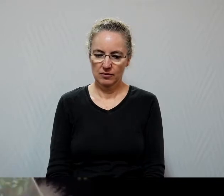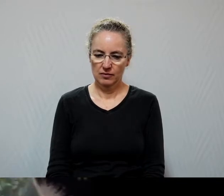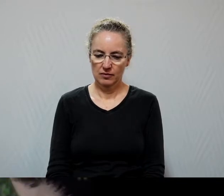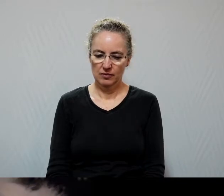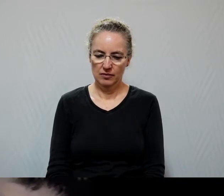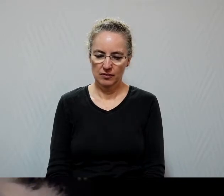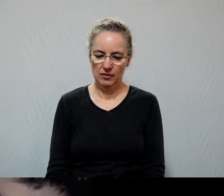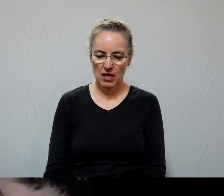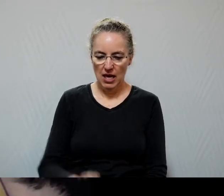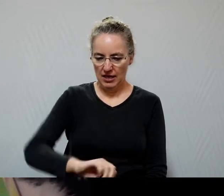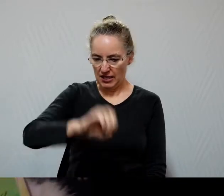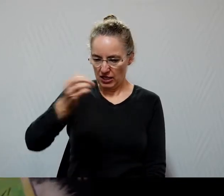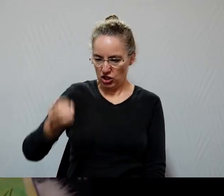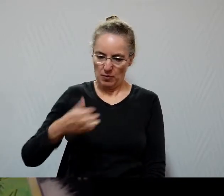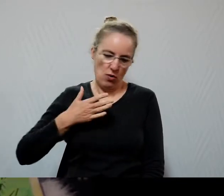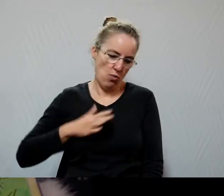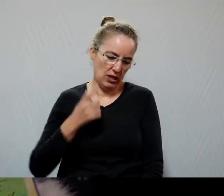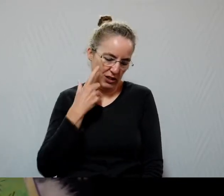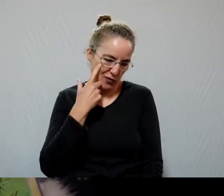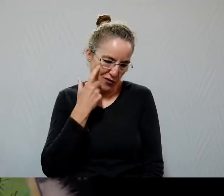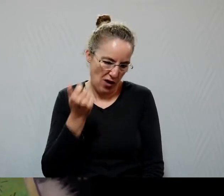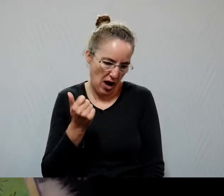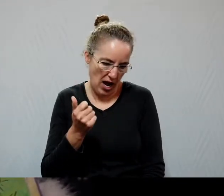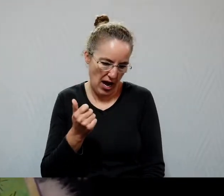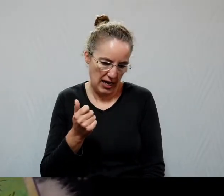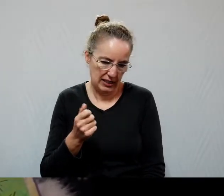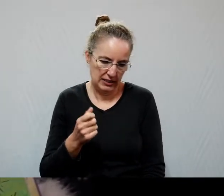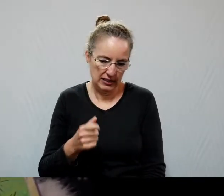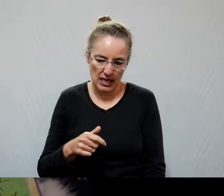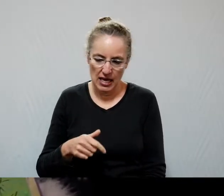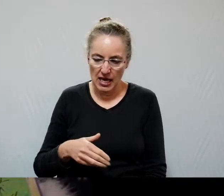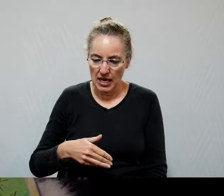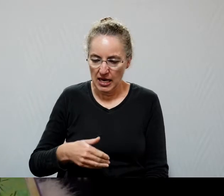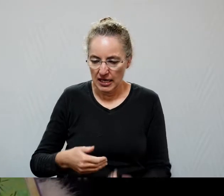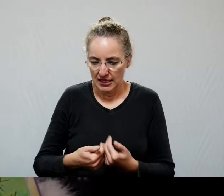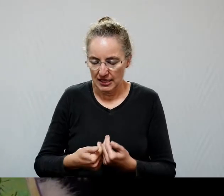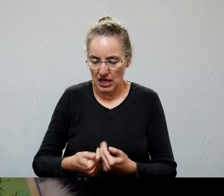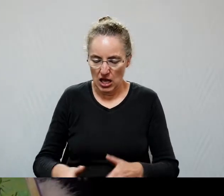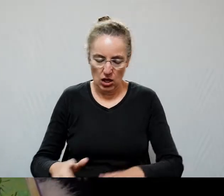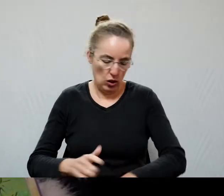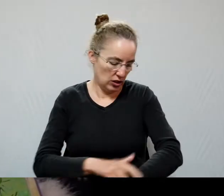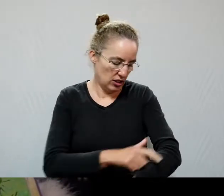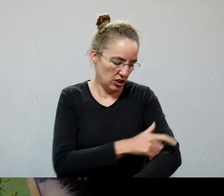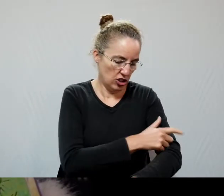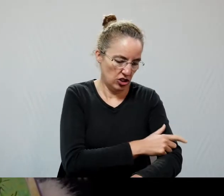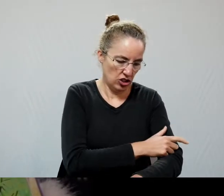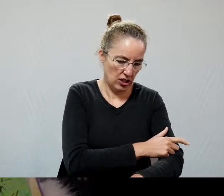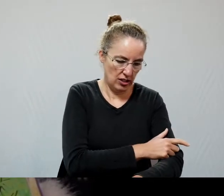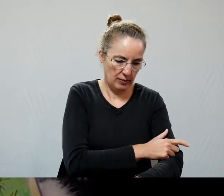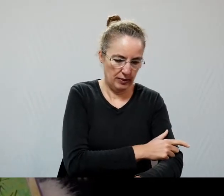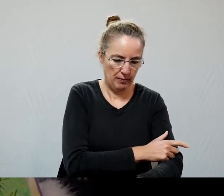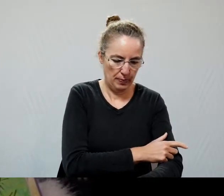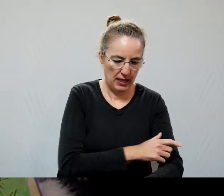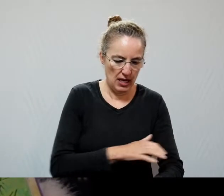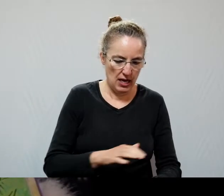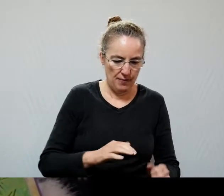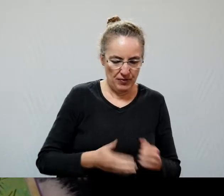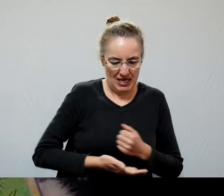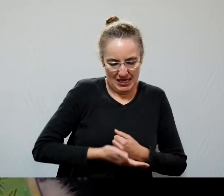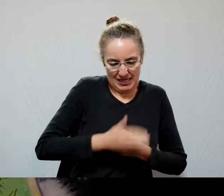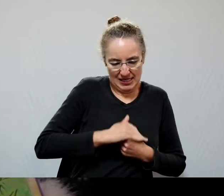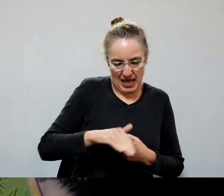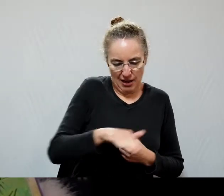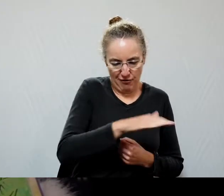The shepherd wanted to find his lost sheep right away, so he left his flock in a safe place on the